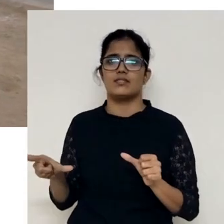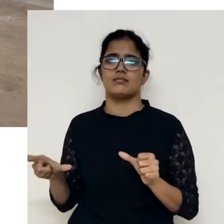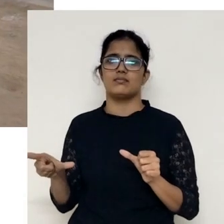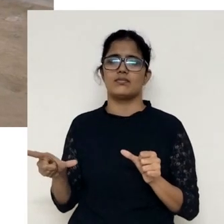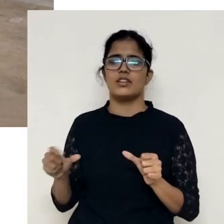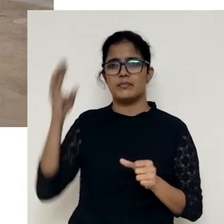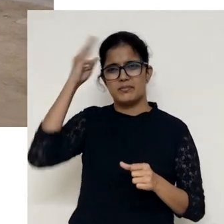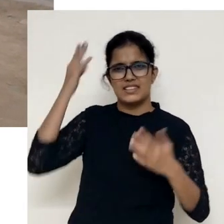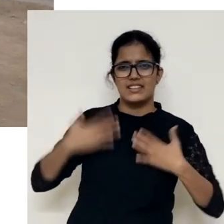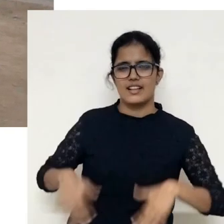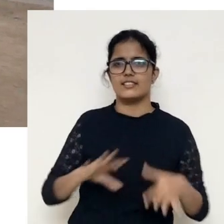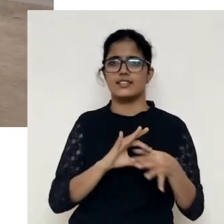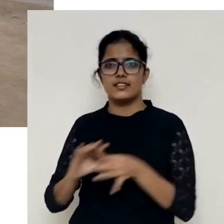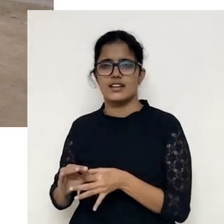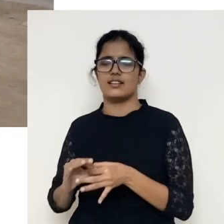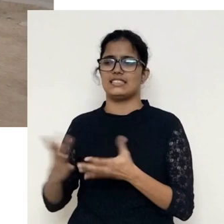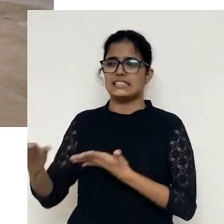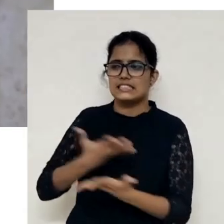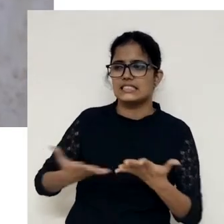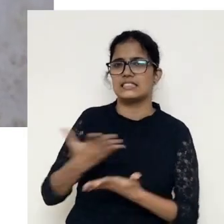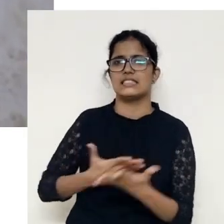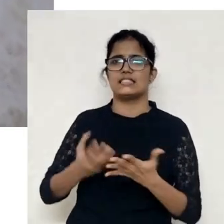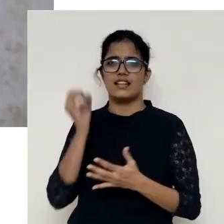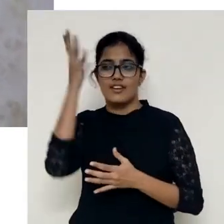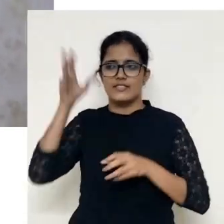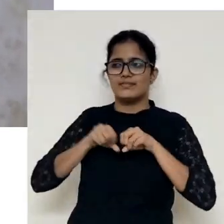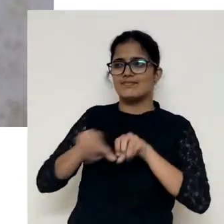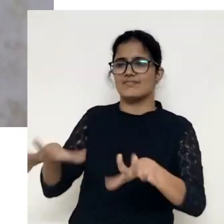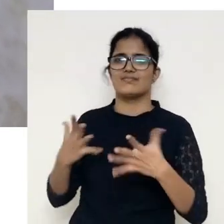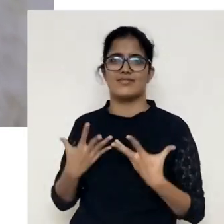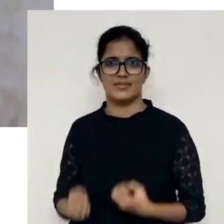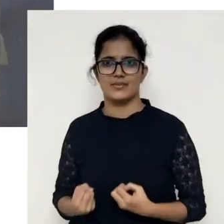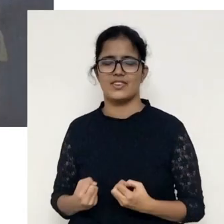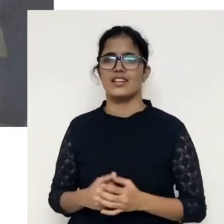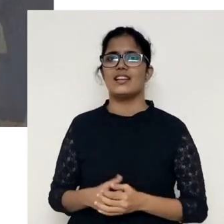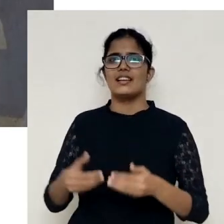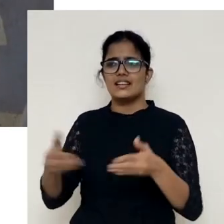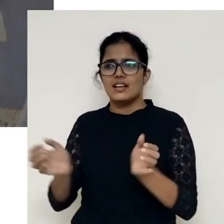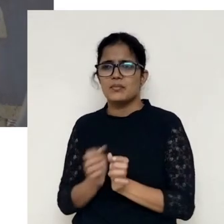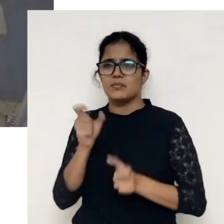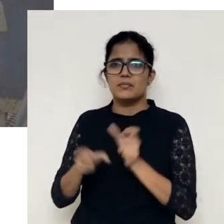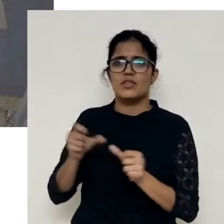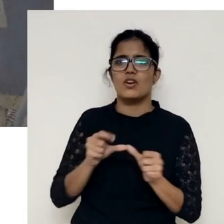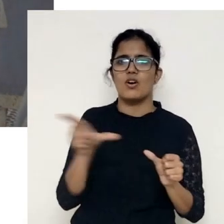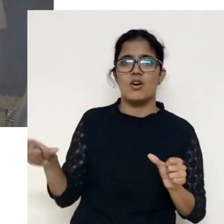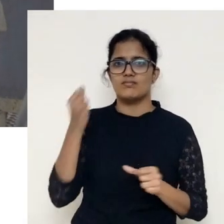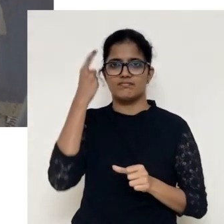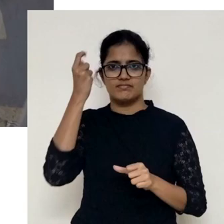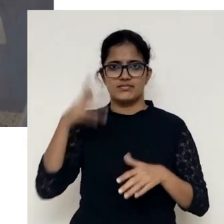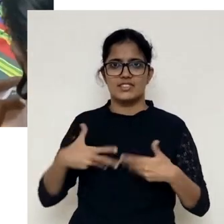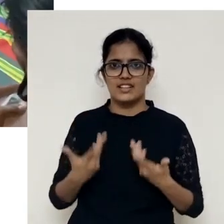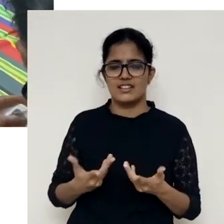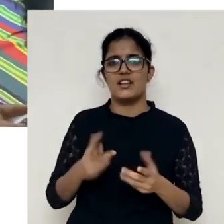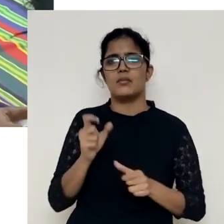further talk about and bring more awareness about mental health, to create the sense of community and to also know that we are there